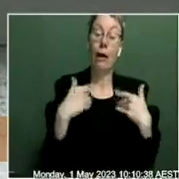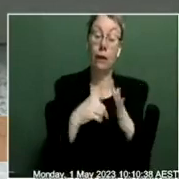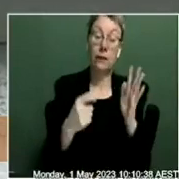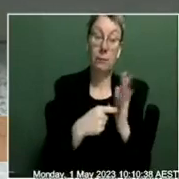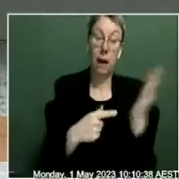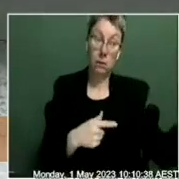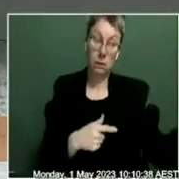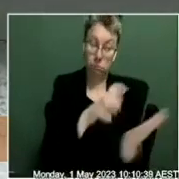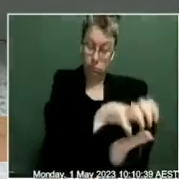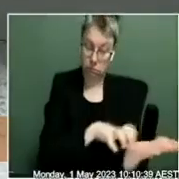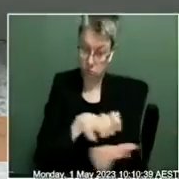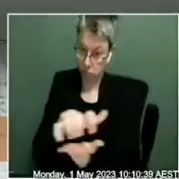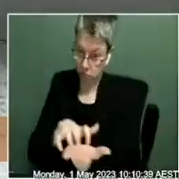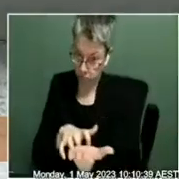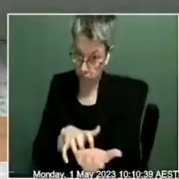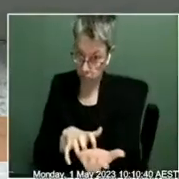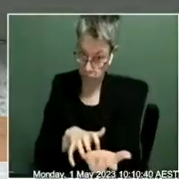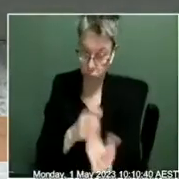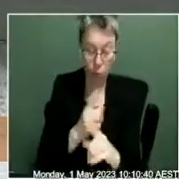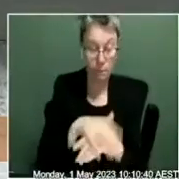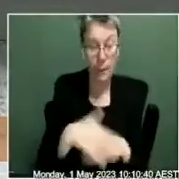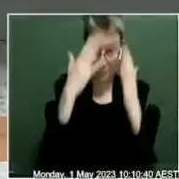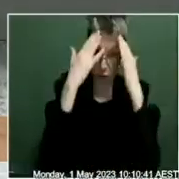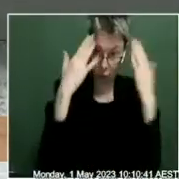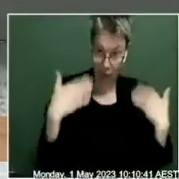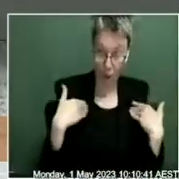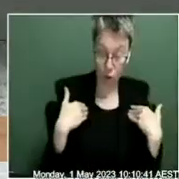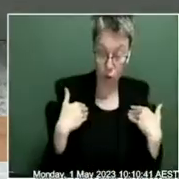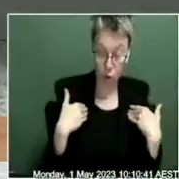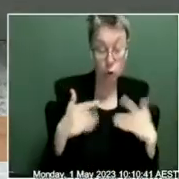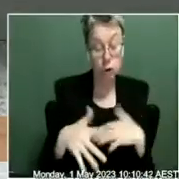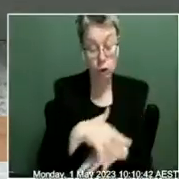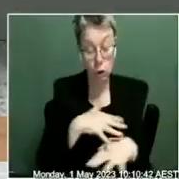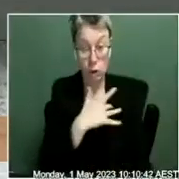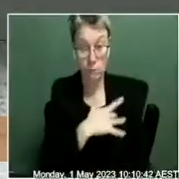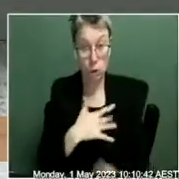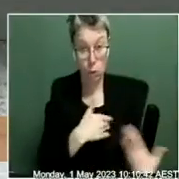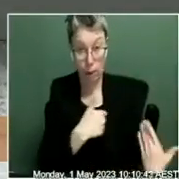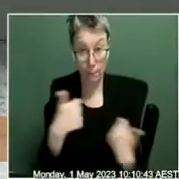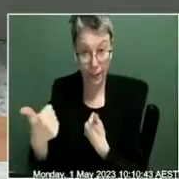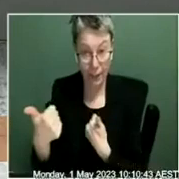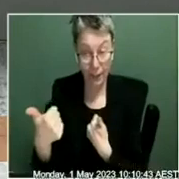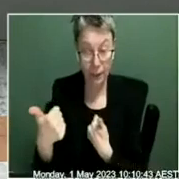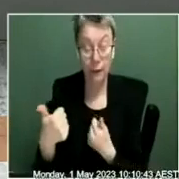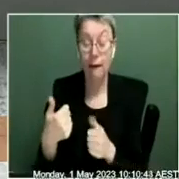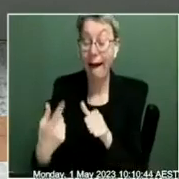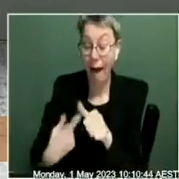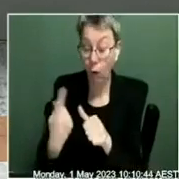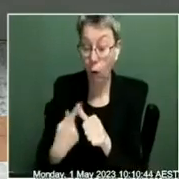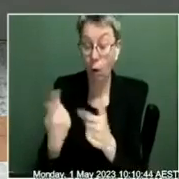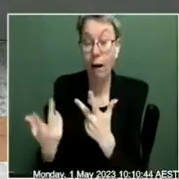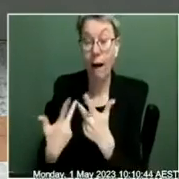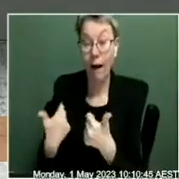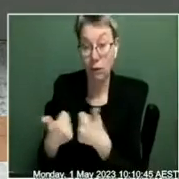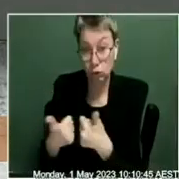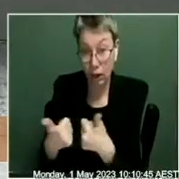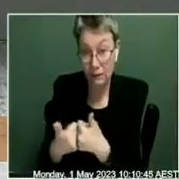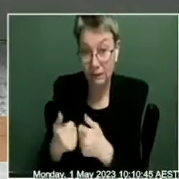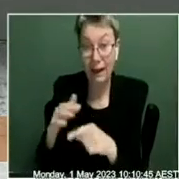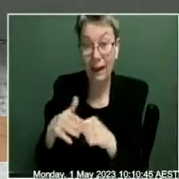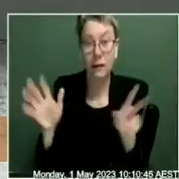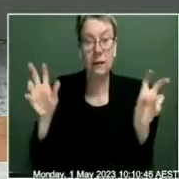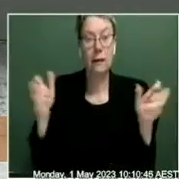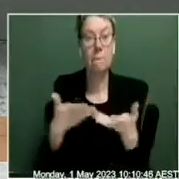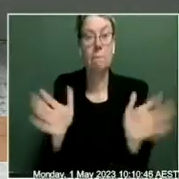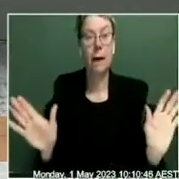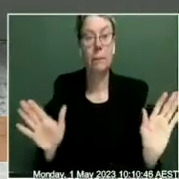and other drugs, and public intoxication. Yes. Although it's been signed by the Secretary, Professor Wallace,